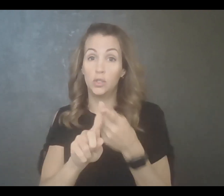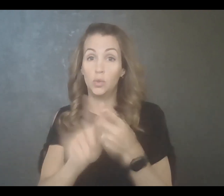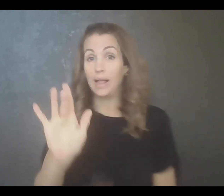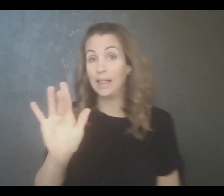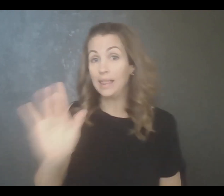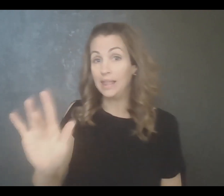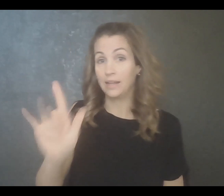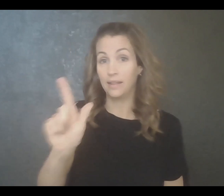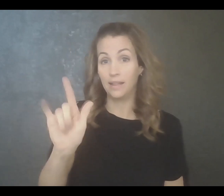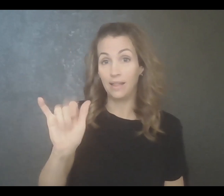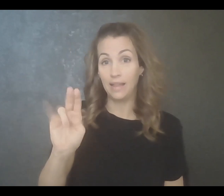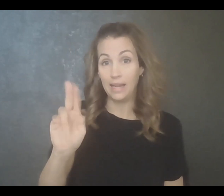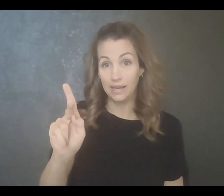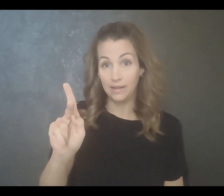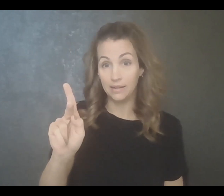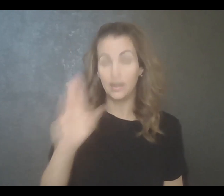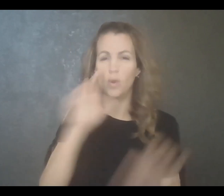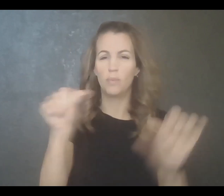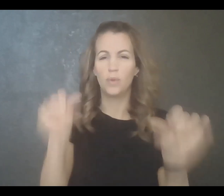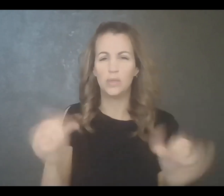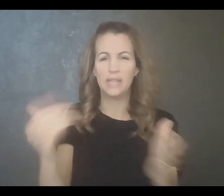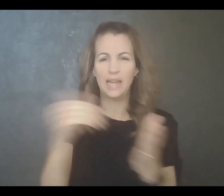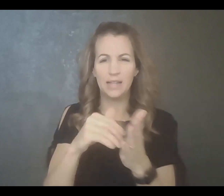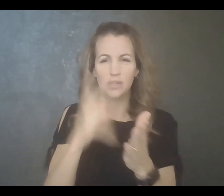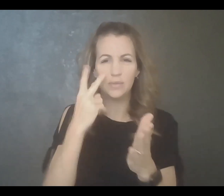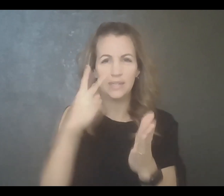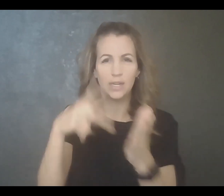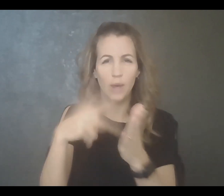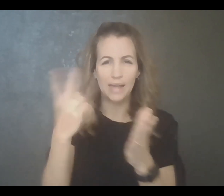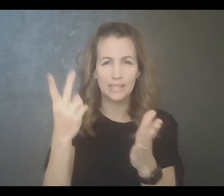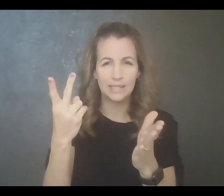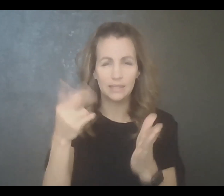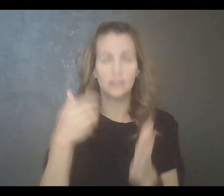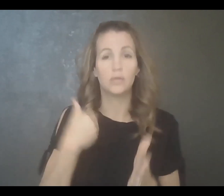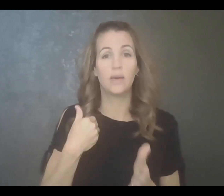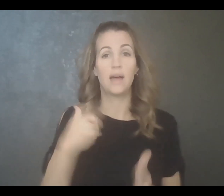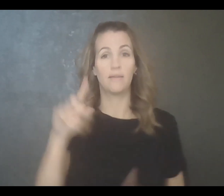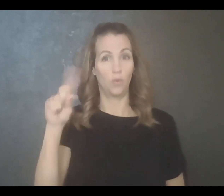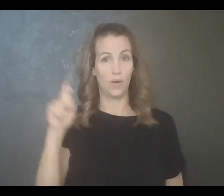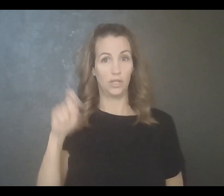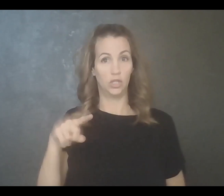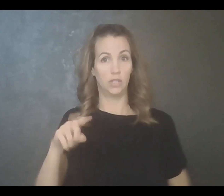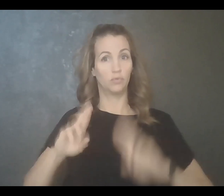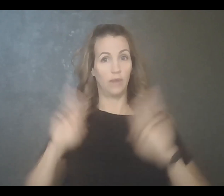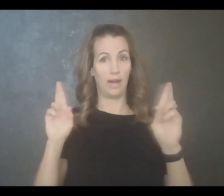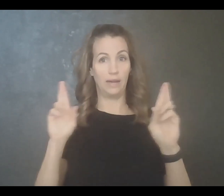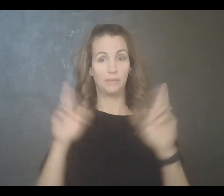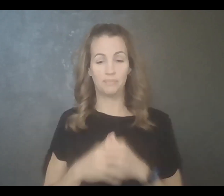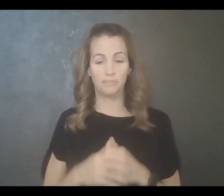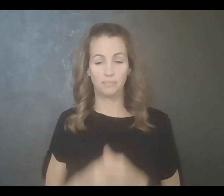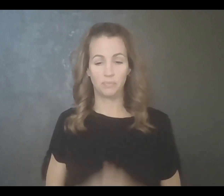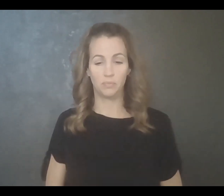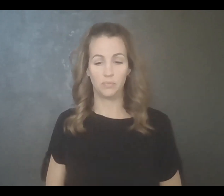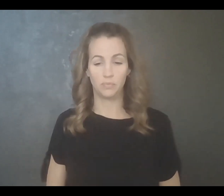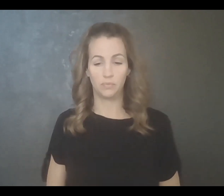now, and I'll post it again so it's there twice, just so that you have those questions up for you. I'll also